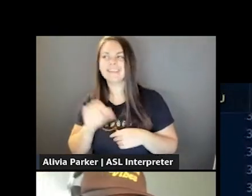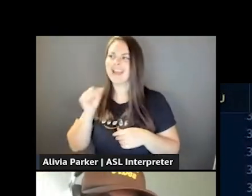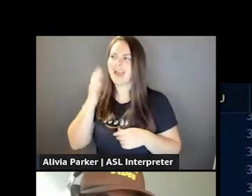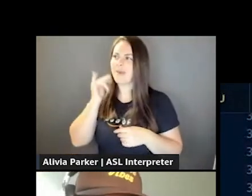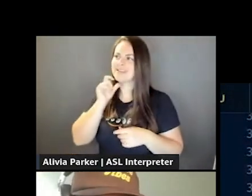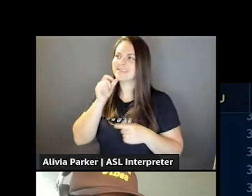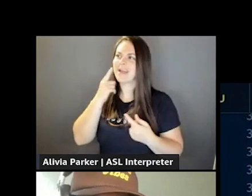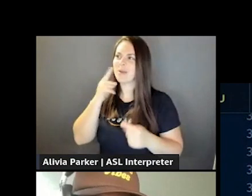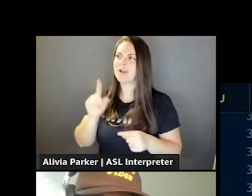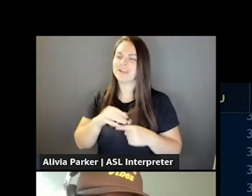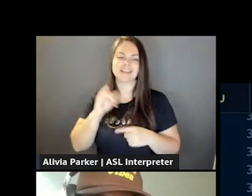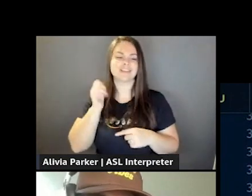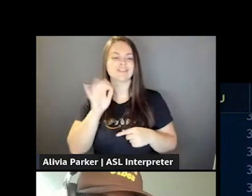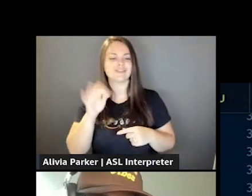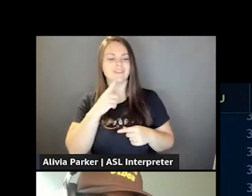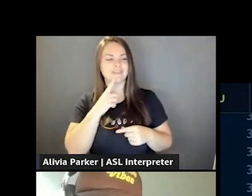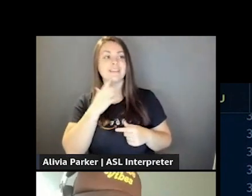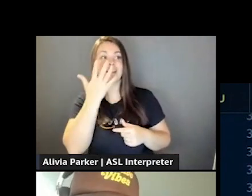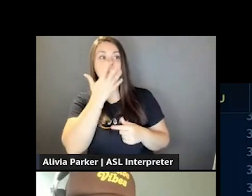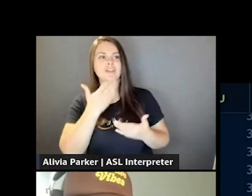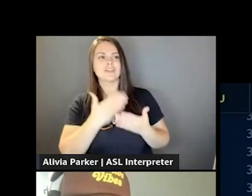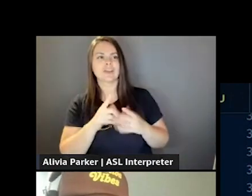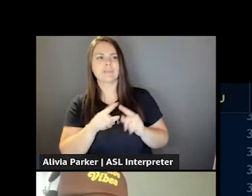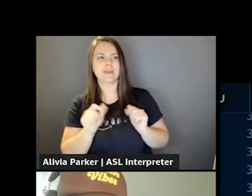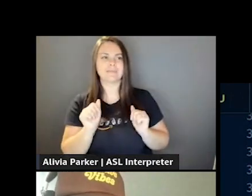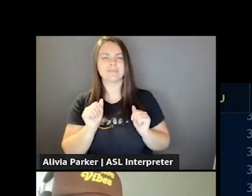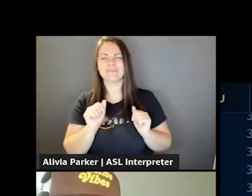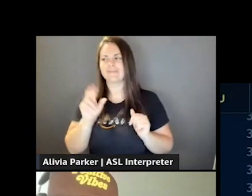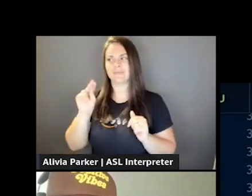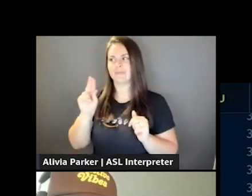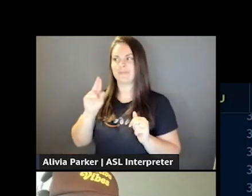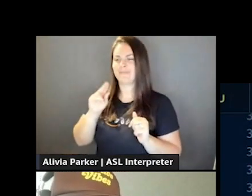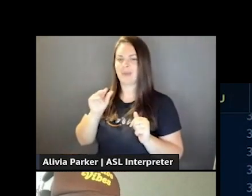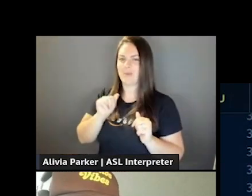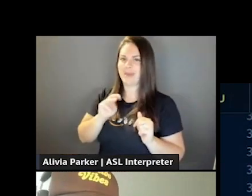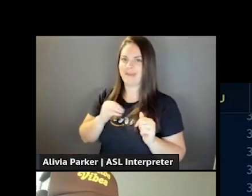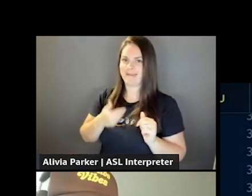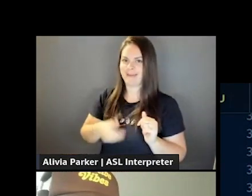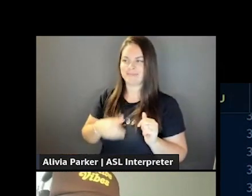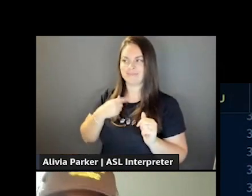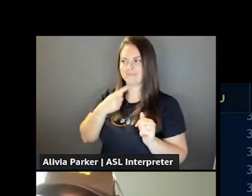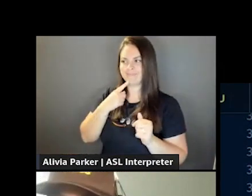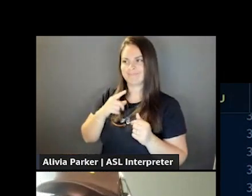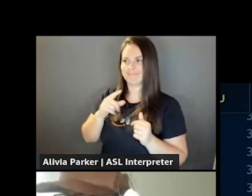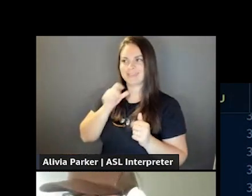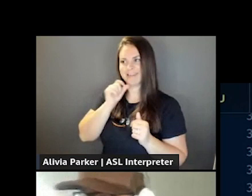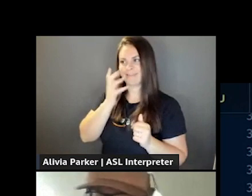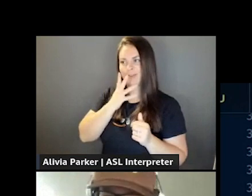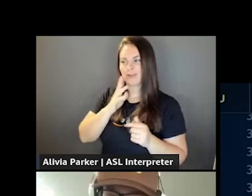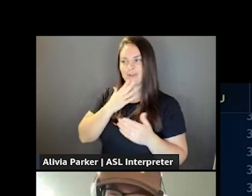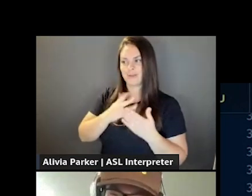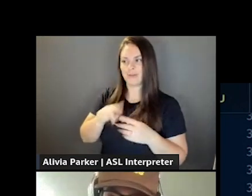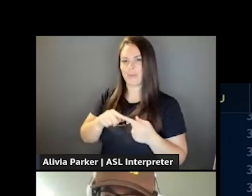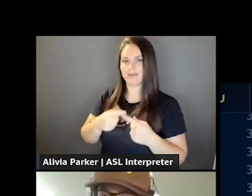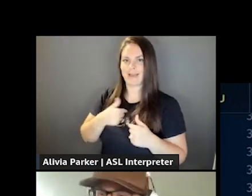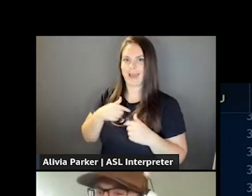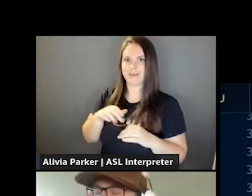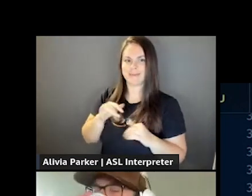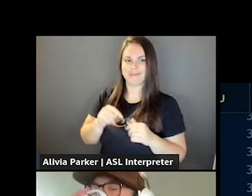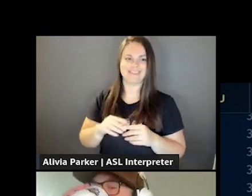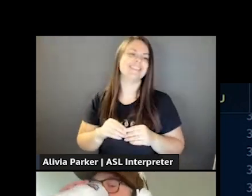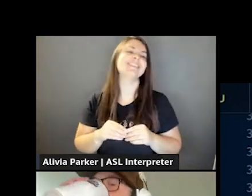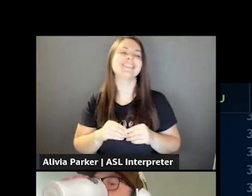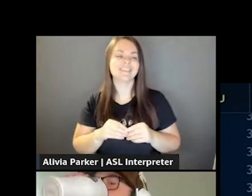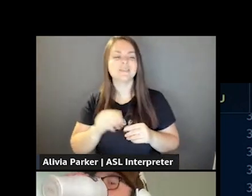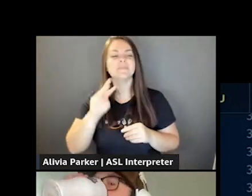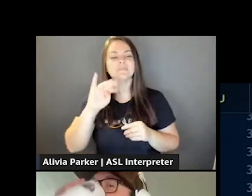It looks good, but Yeah, it doesn't look good when I do it. But So my first sanity check is to list out items in our database.